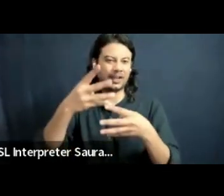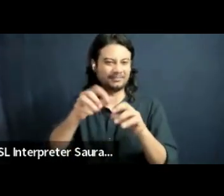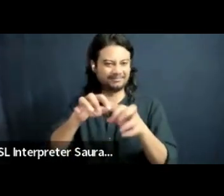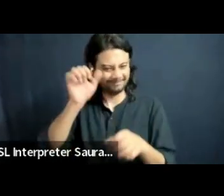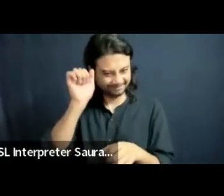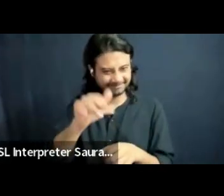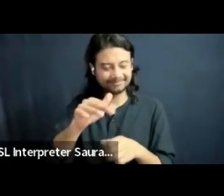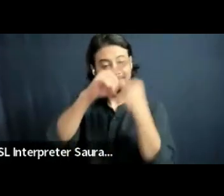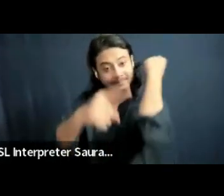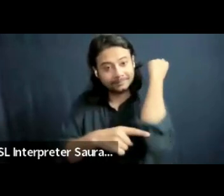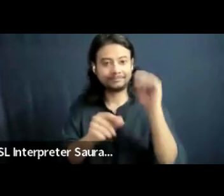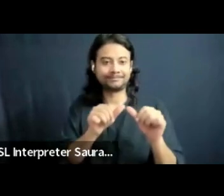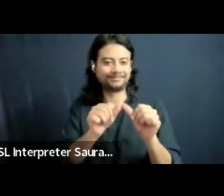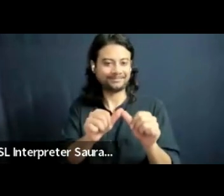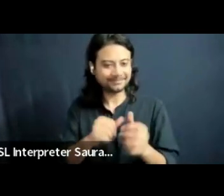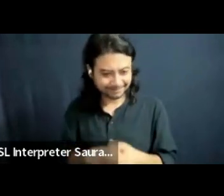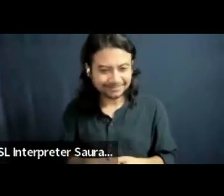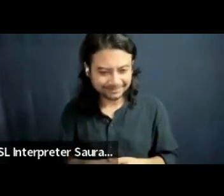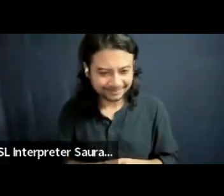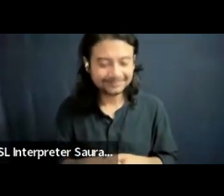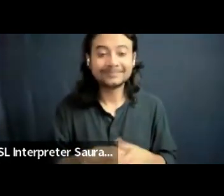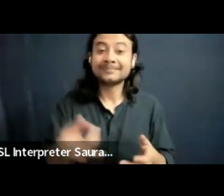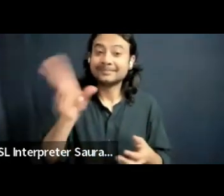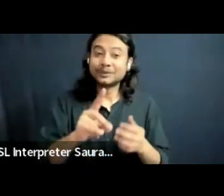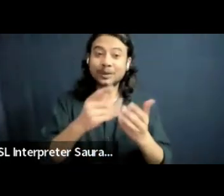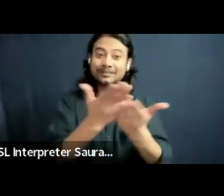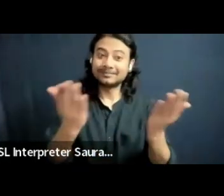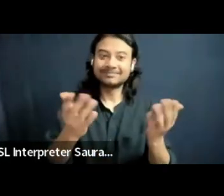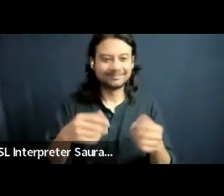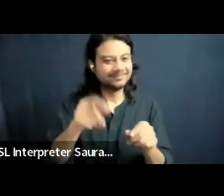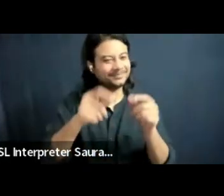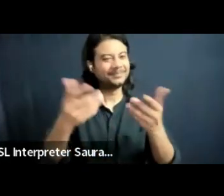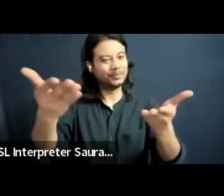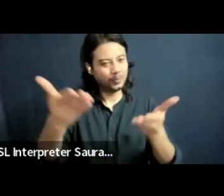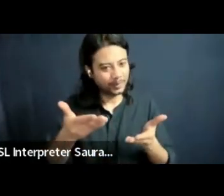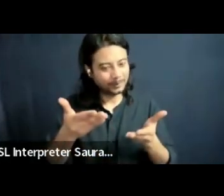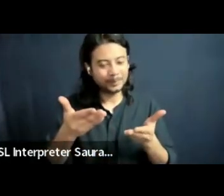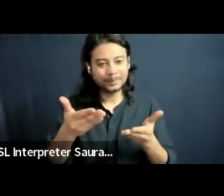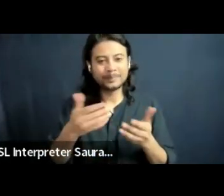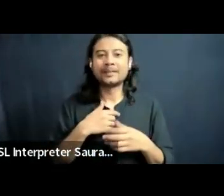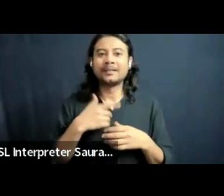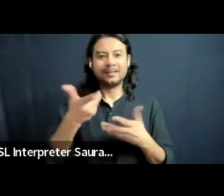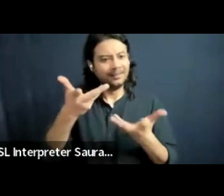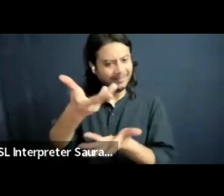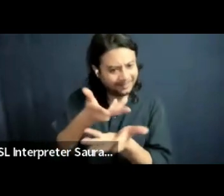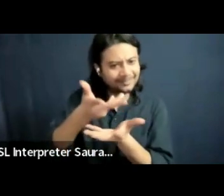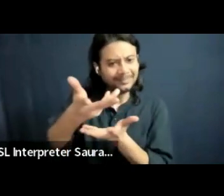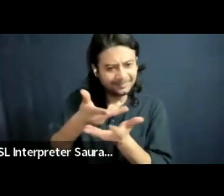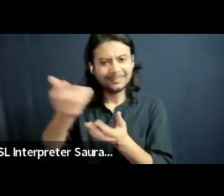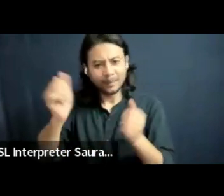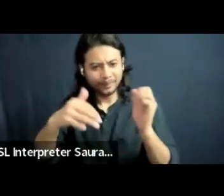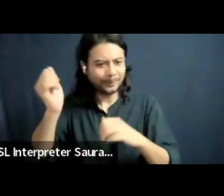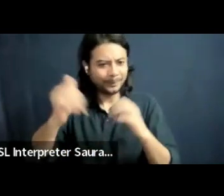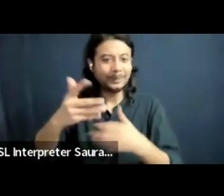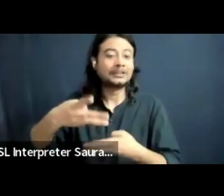would request to have a lot of interactions and question, use chat box, and just make sure that there is less and less